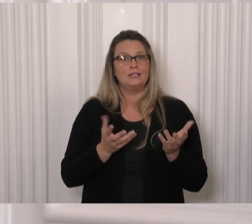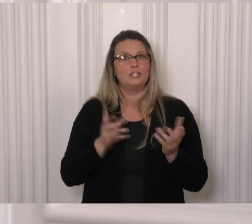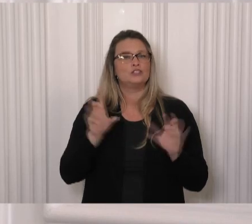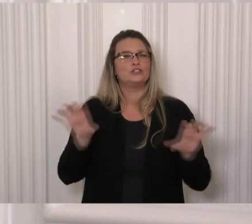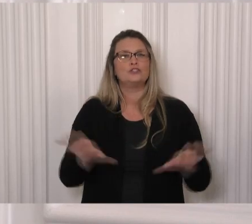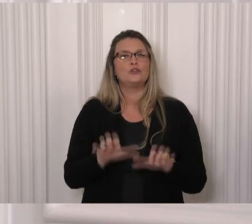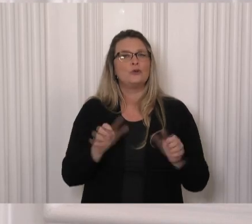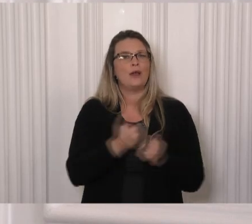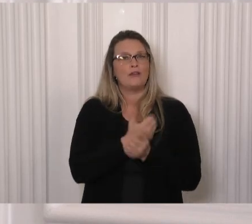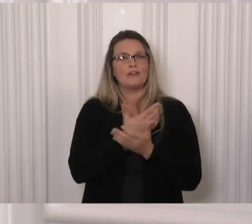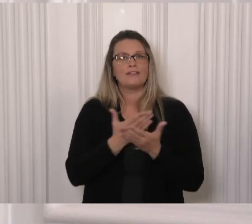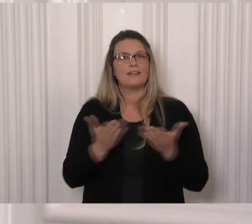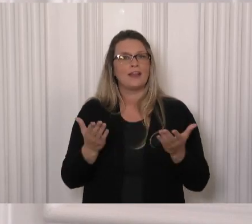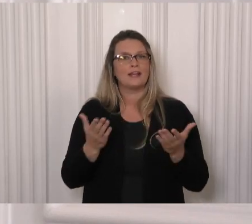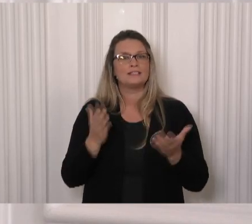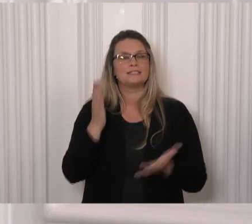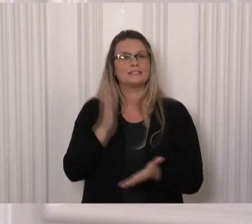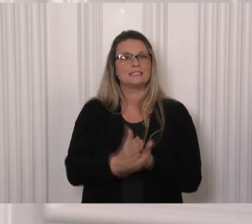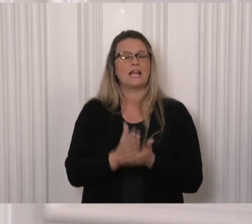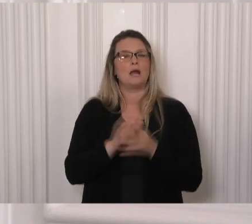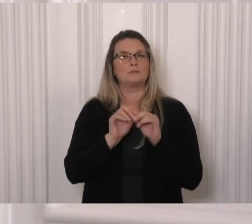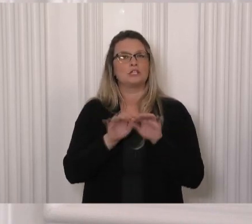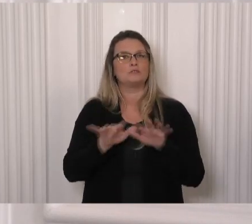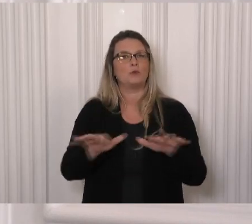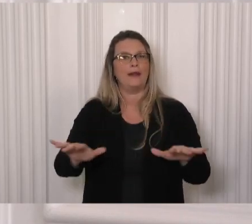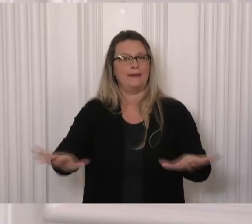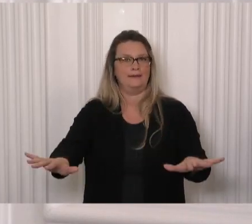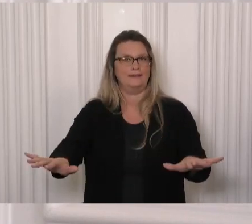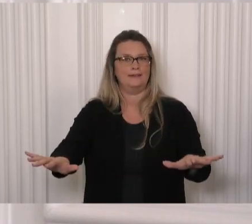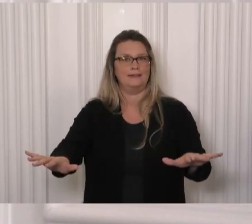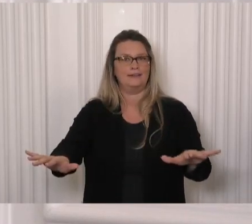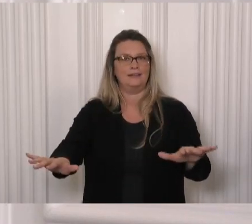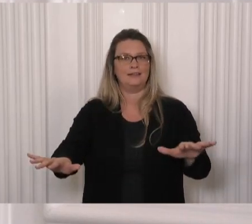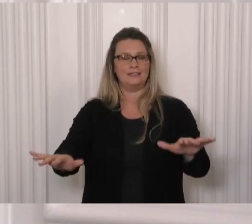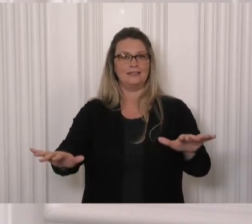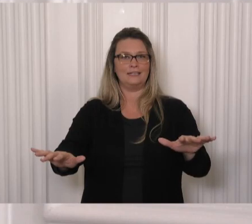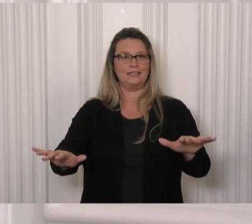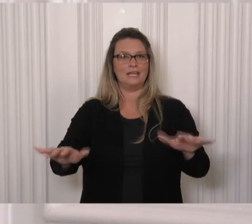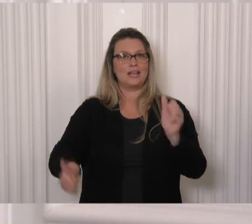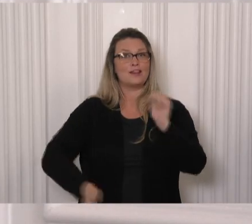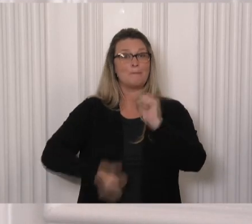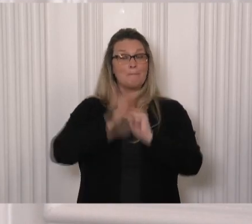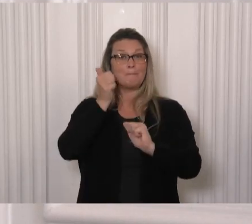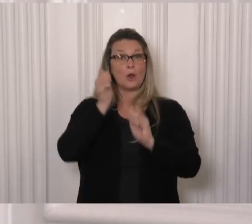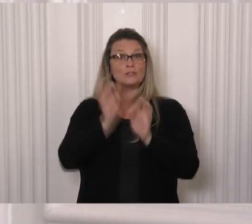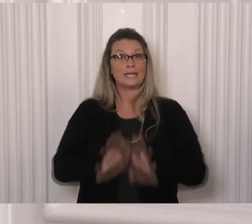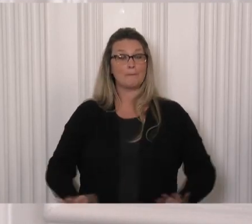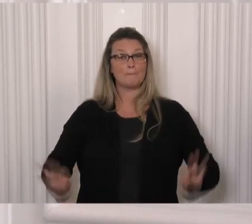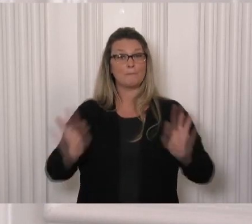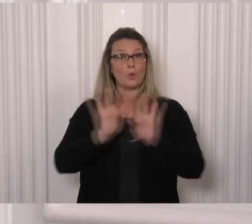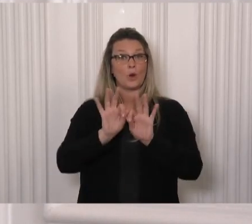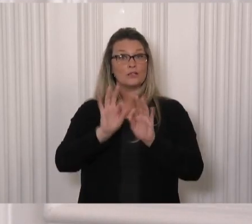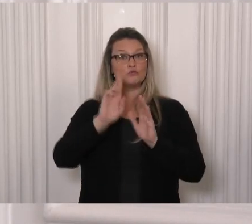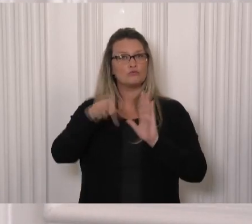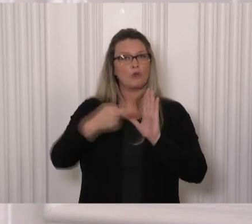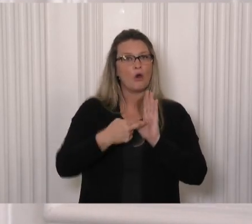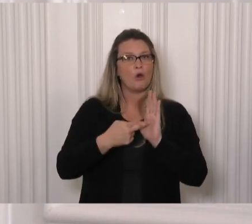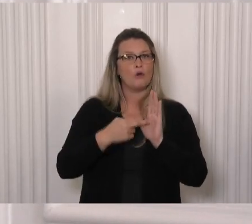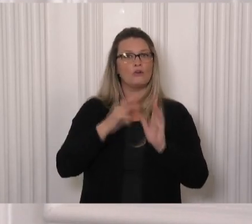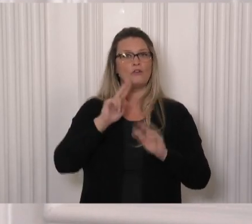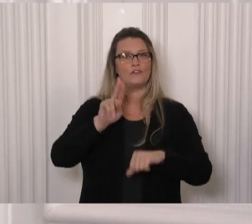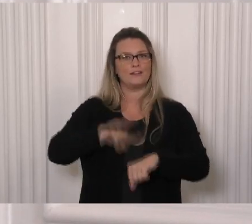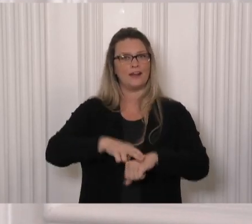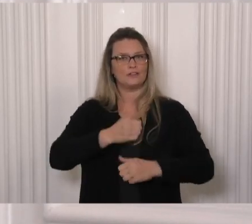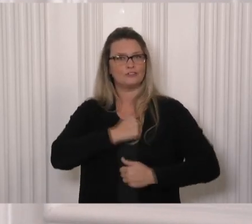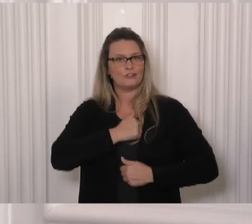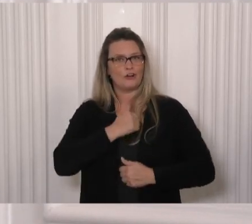do these things to stop the spread of this. The most important role of the National Guard right now is to